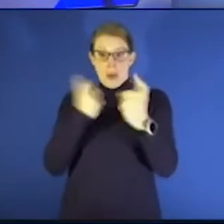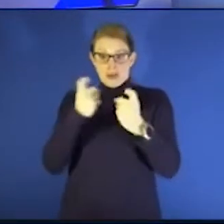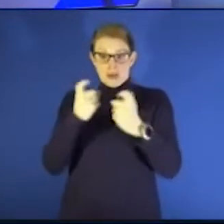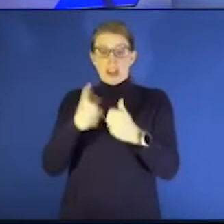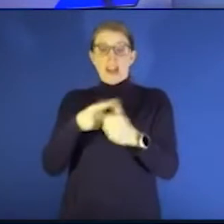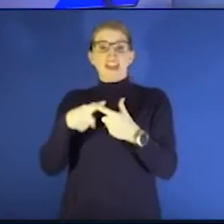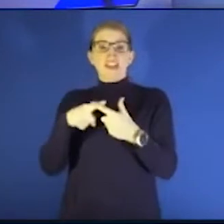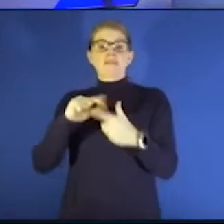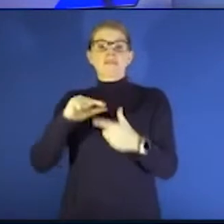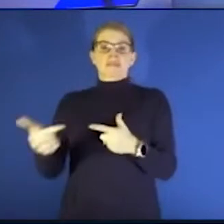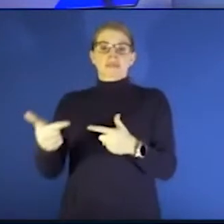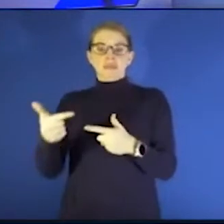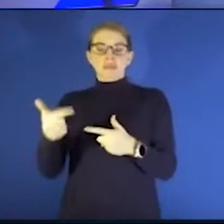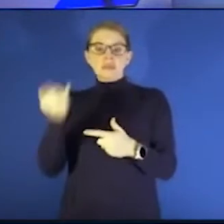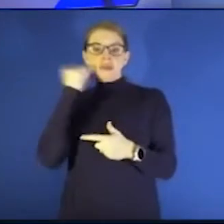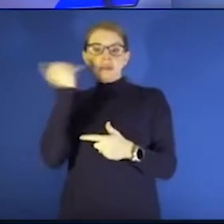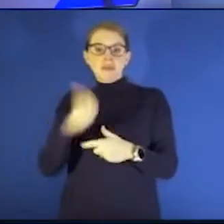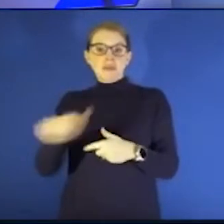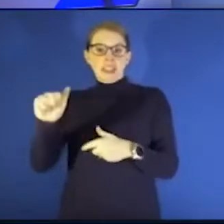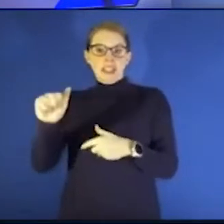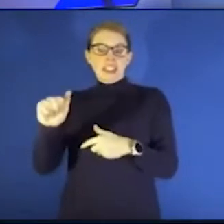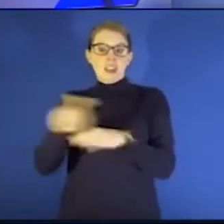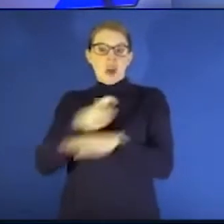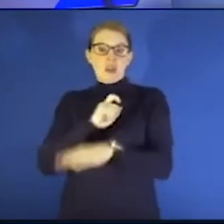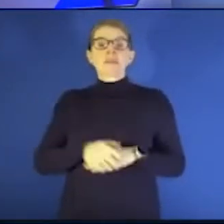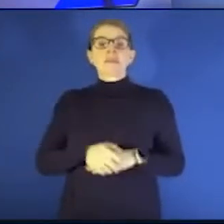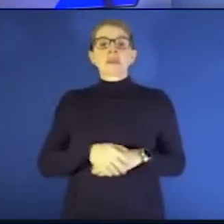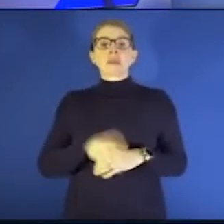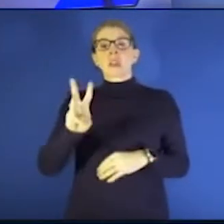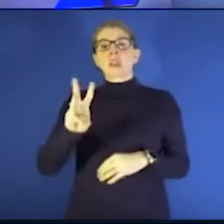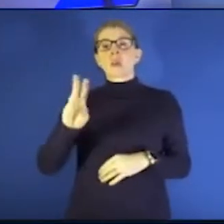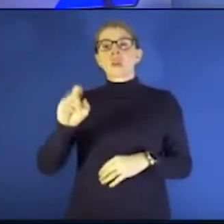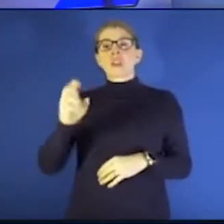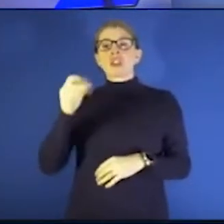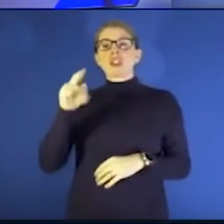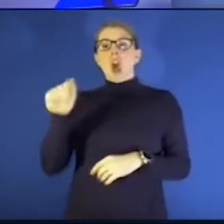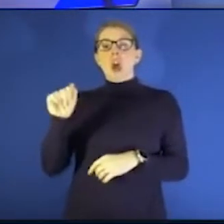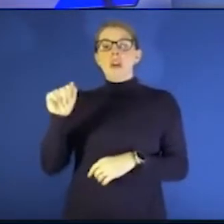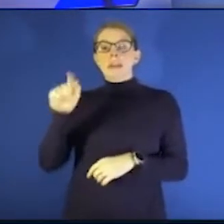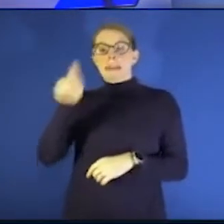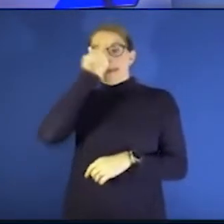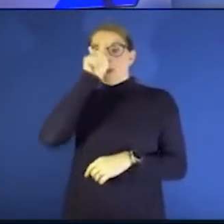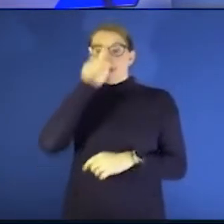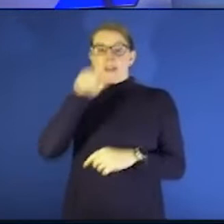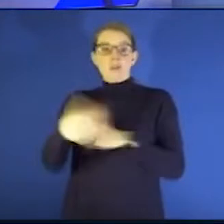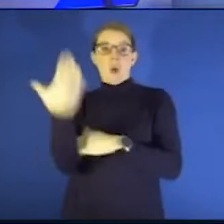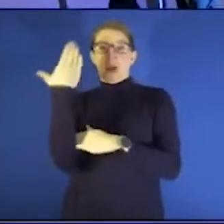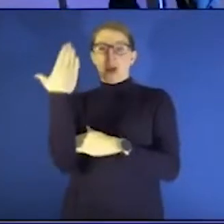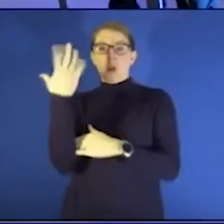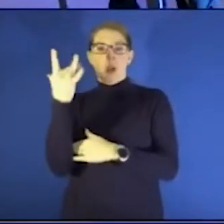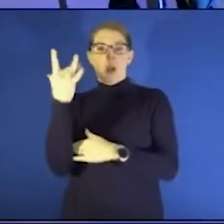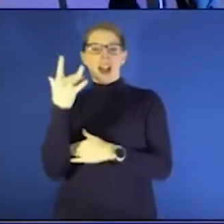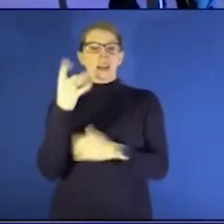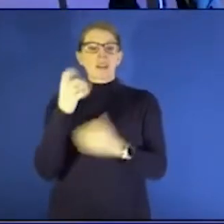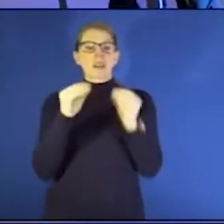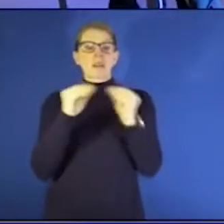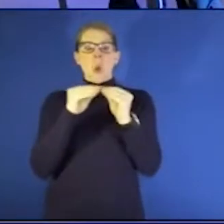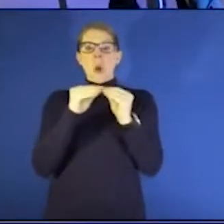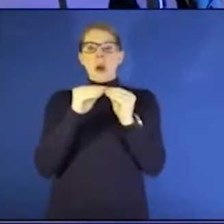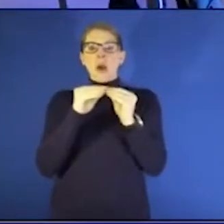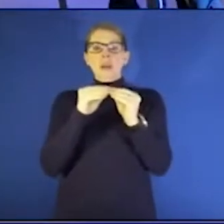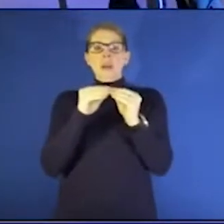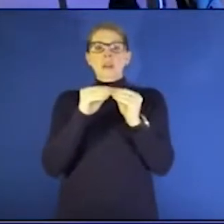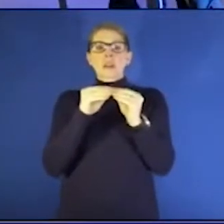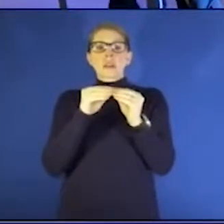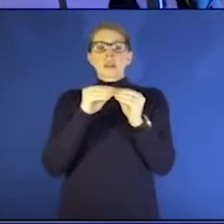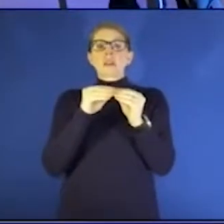Eagle this morning, can you explain what you're seeing with children getting sick and dying? Any idea why we are seeing more hospitalizations, deaths, and how does